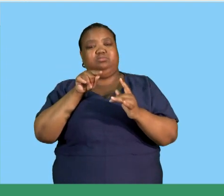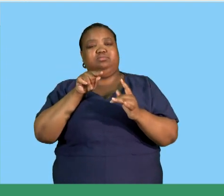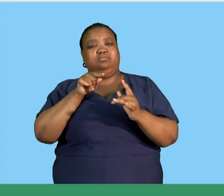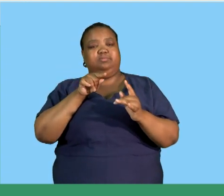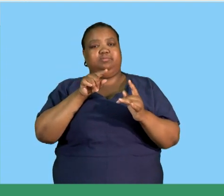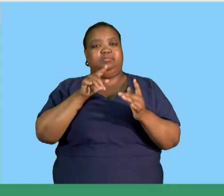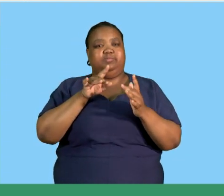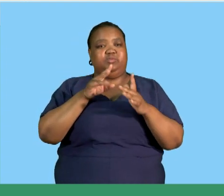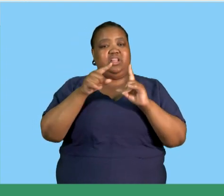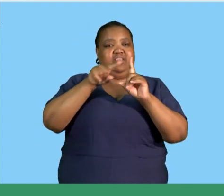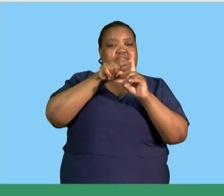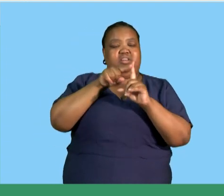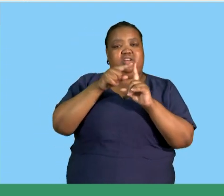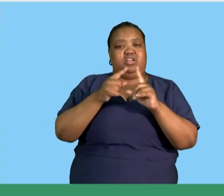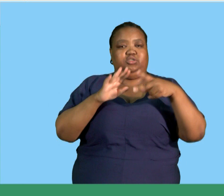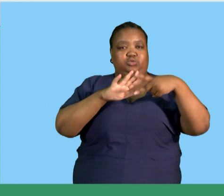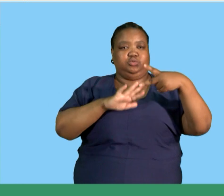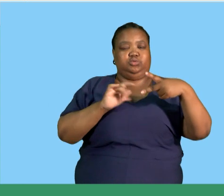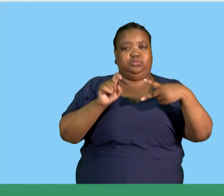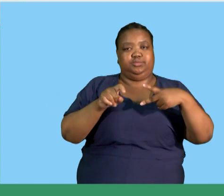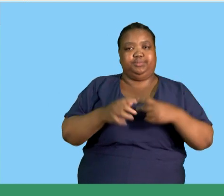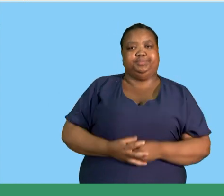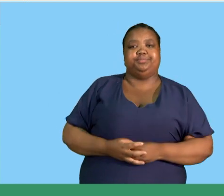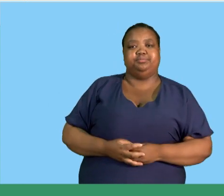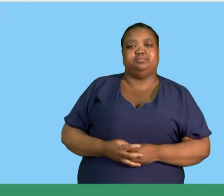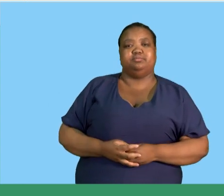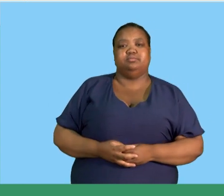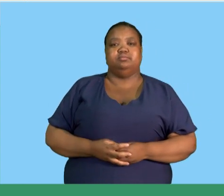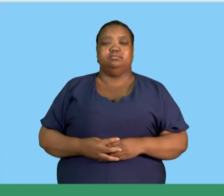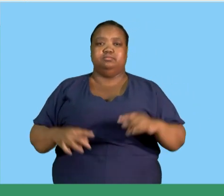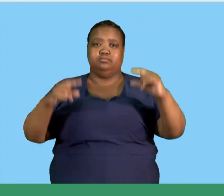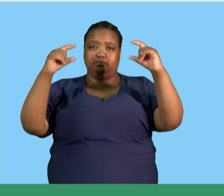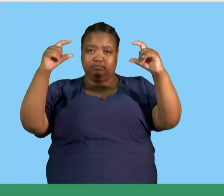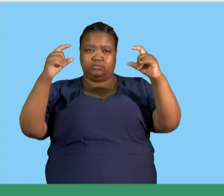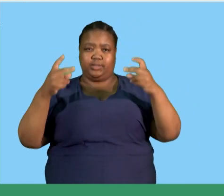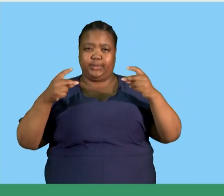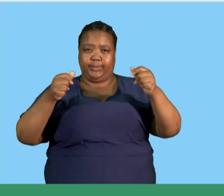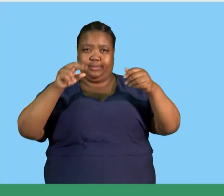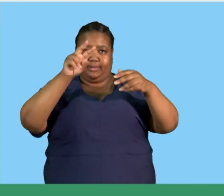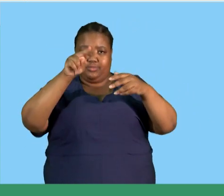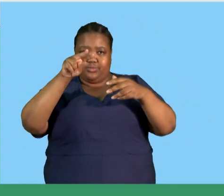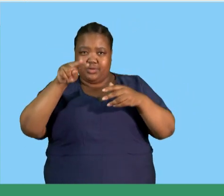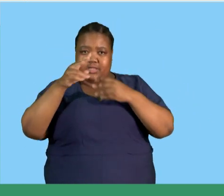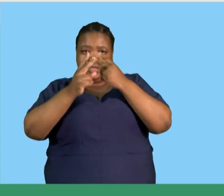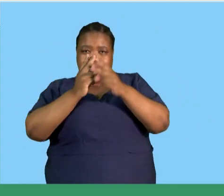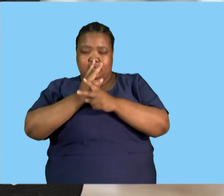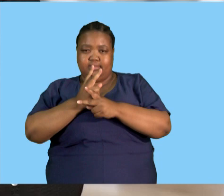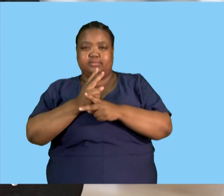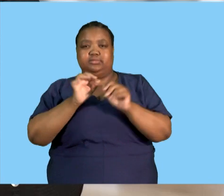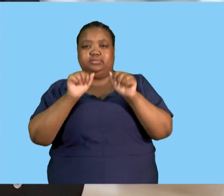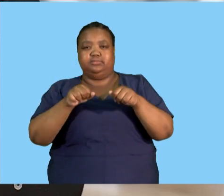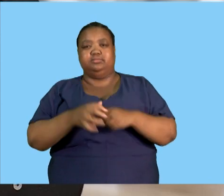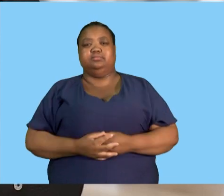scenario here. This is the scenario that we have. So I'll go through the scenario quickly again so that we can